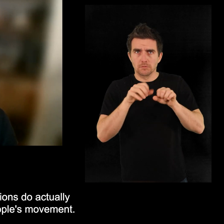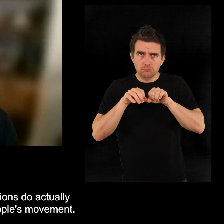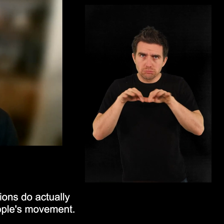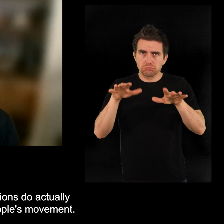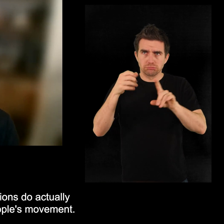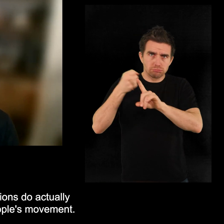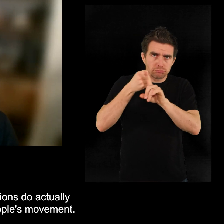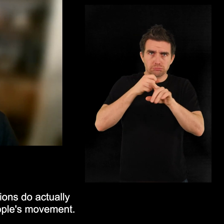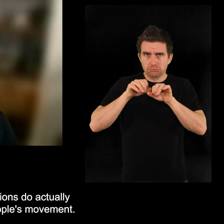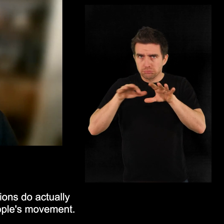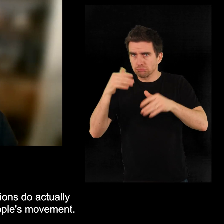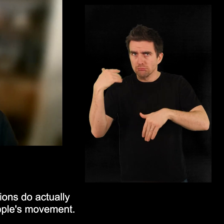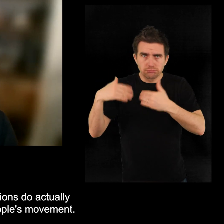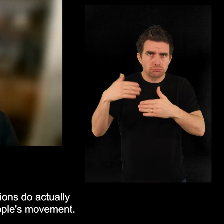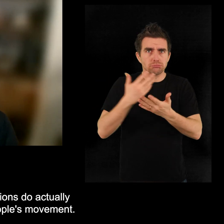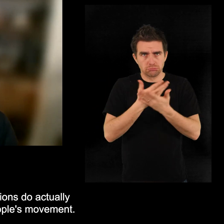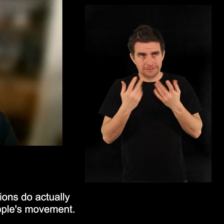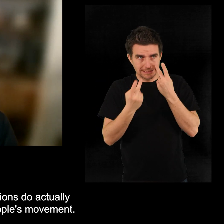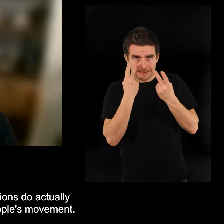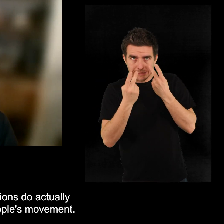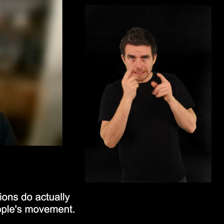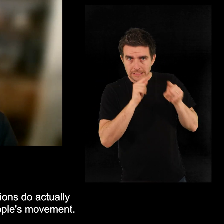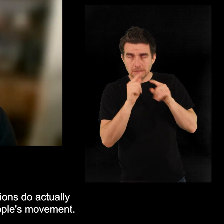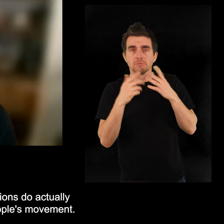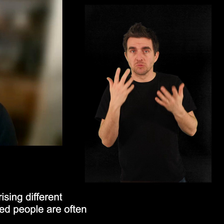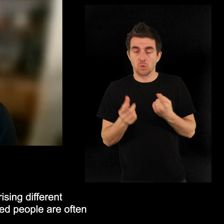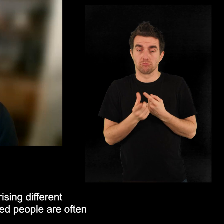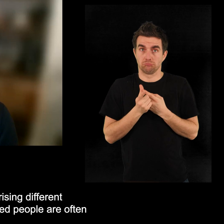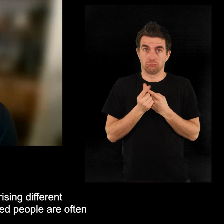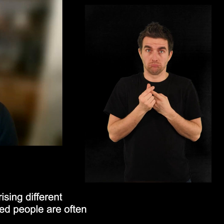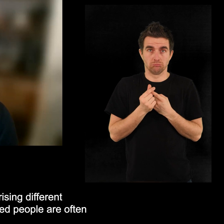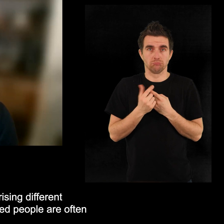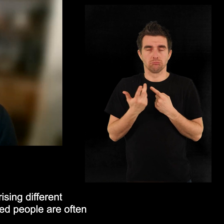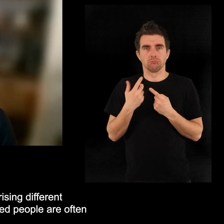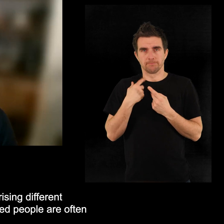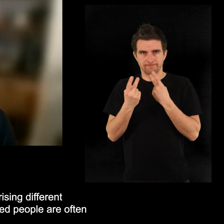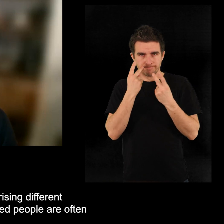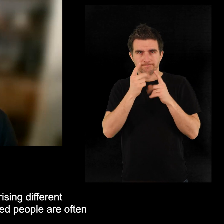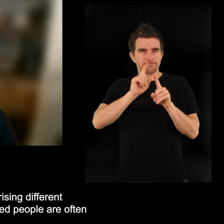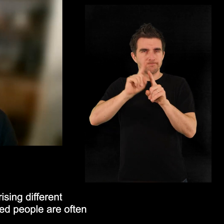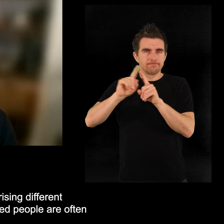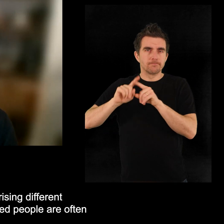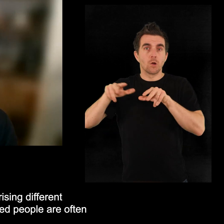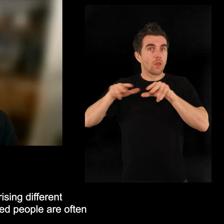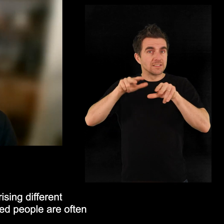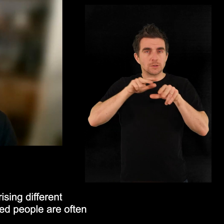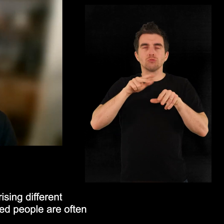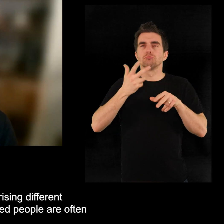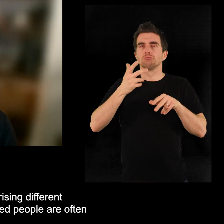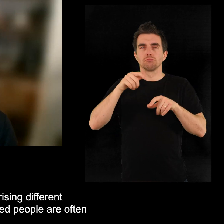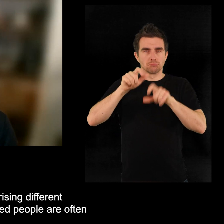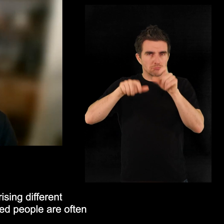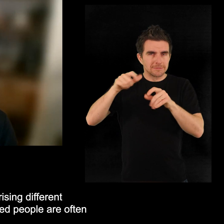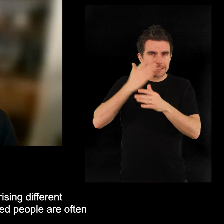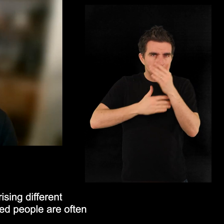to develop disabled people's movement. First of all, stage 1, characterizing different forms